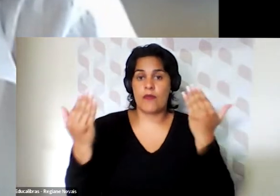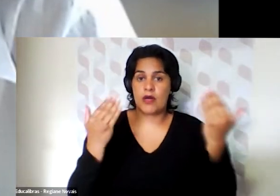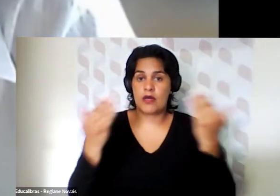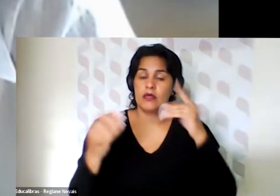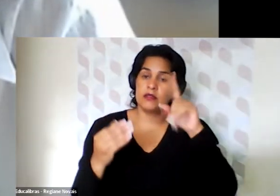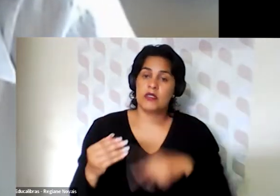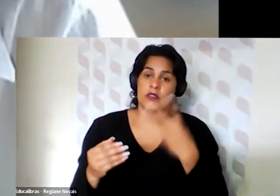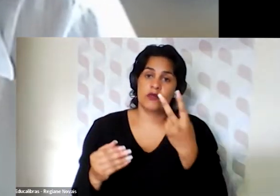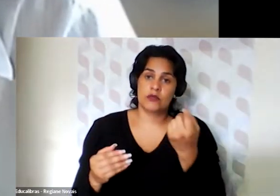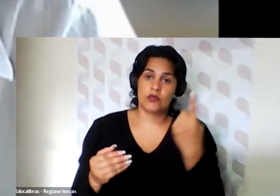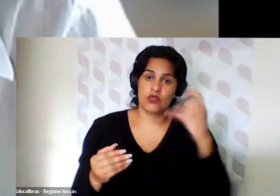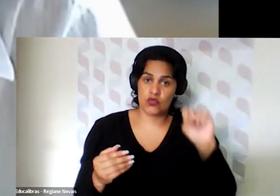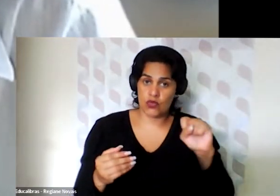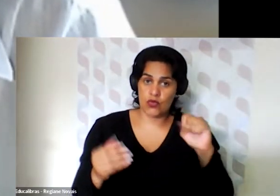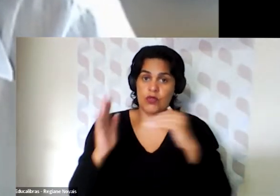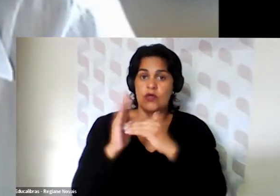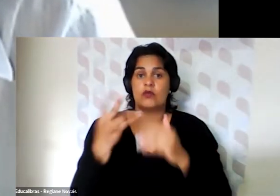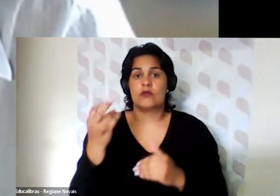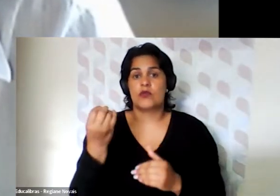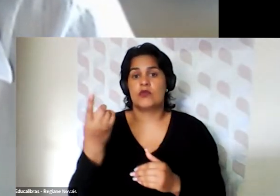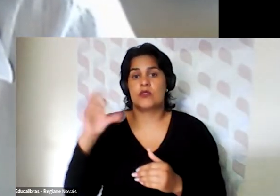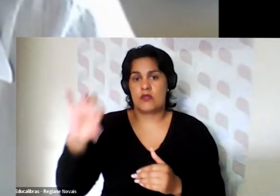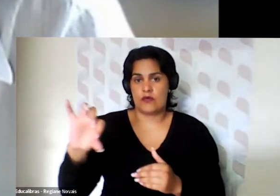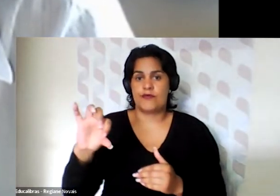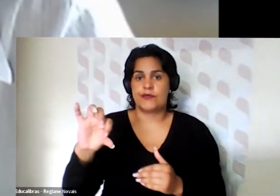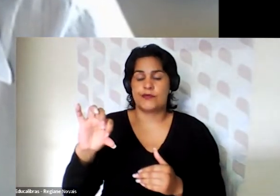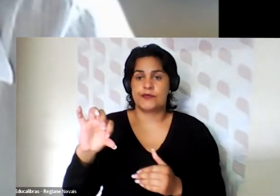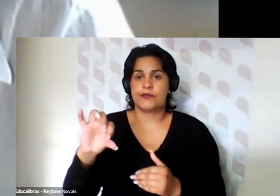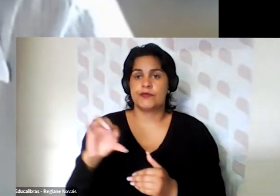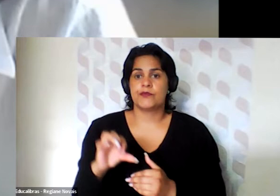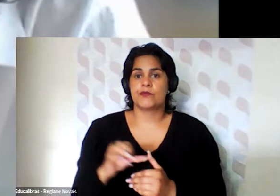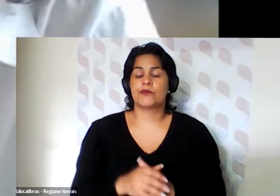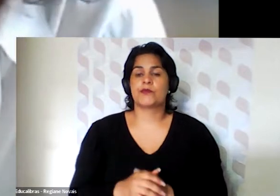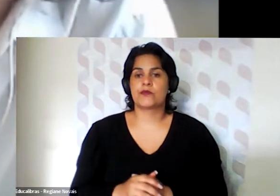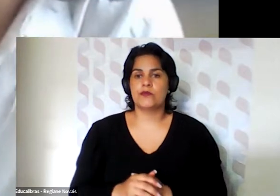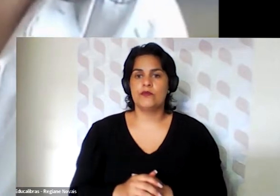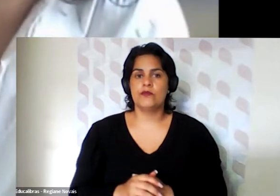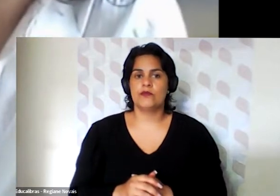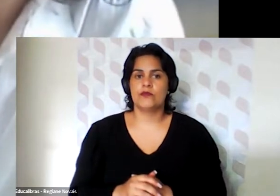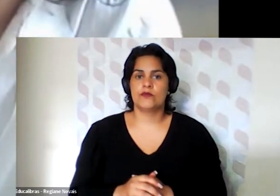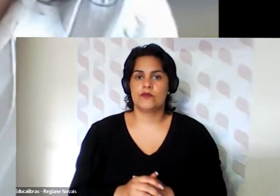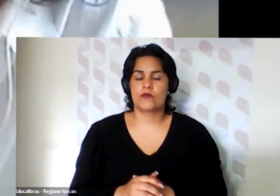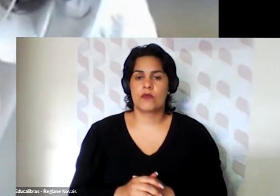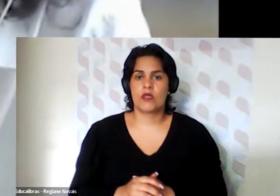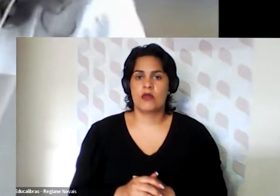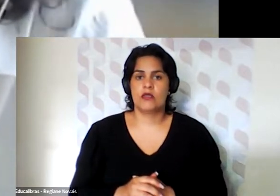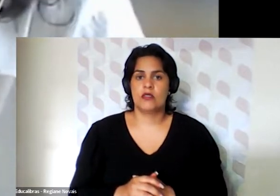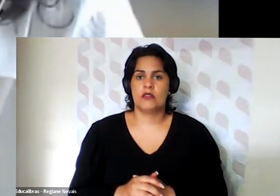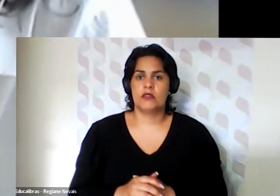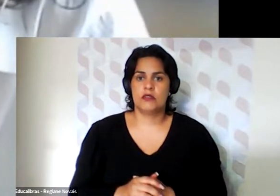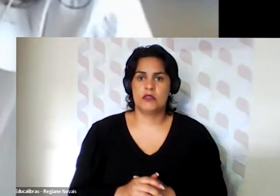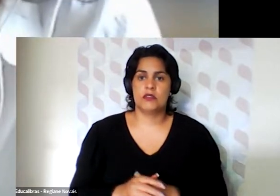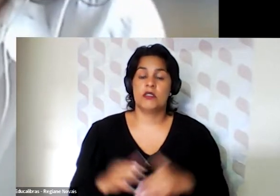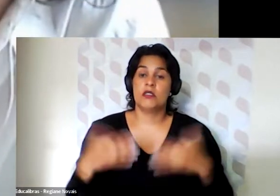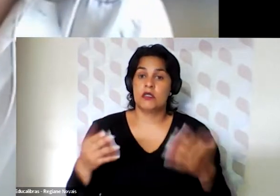half-decade in Brazil, first through a major reform in 2017 by the previous administration, and continue